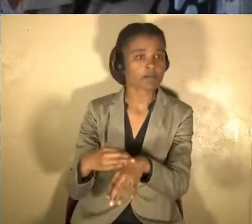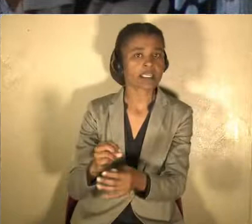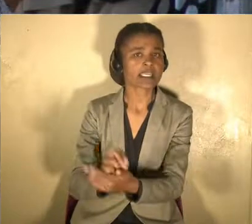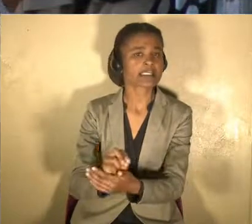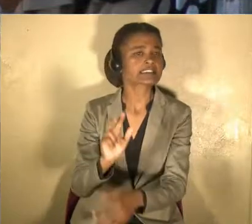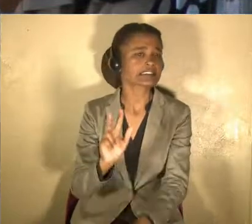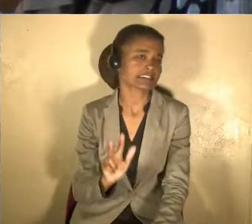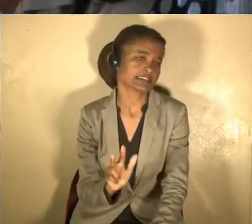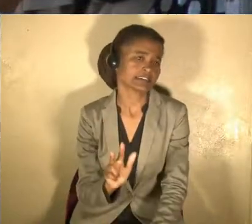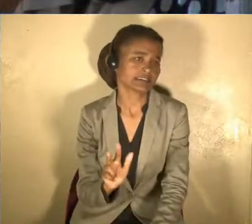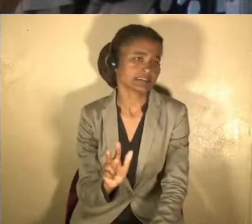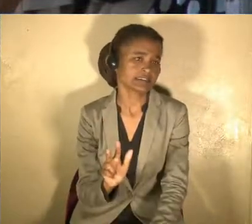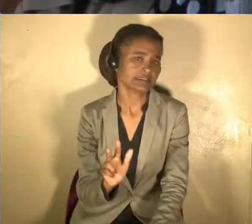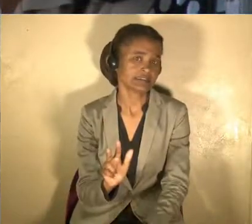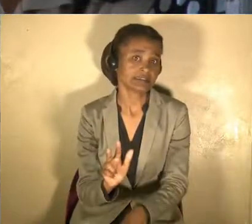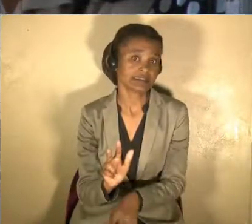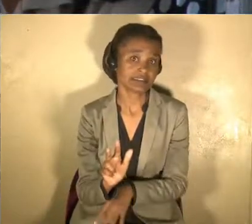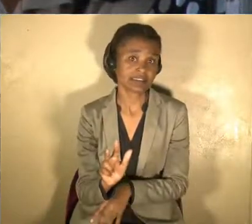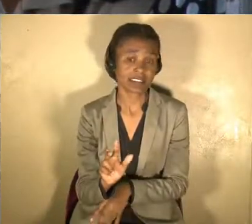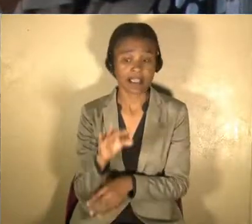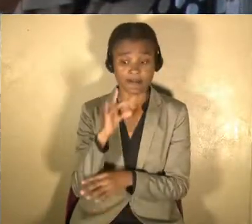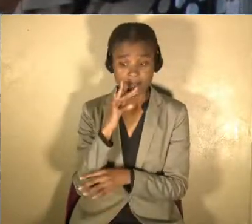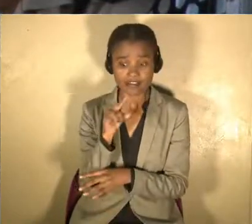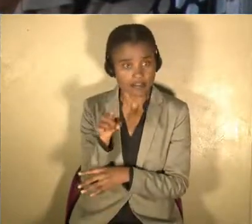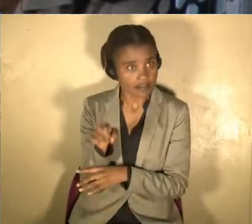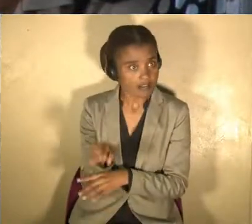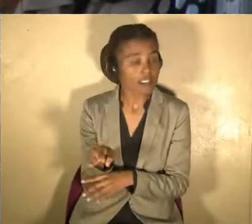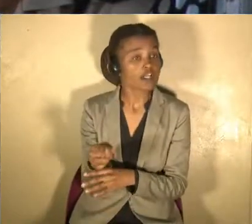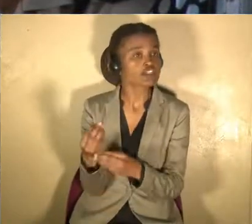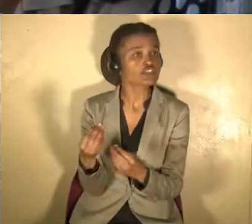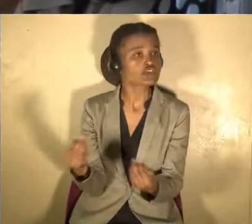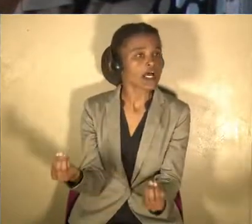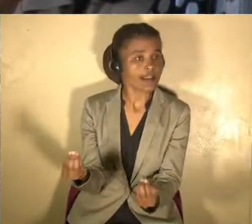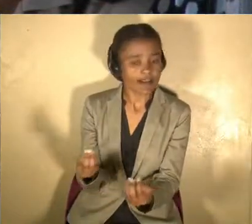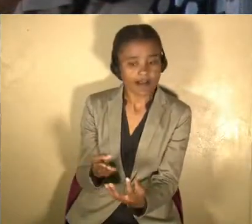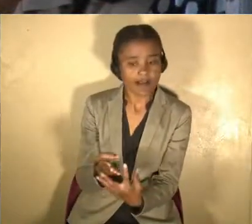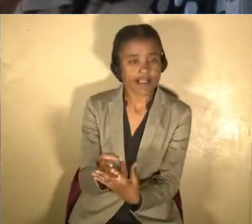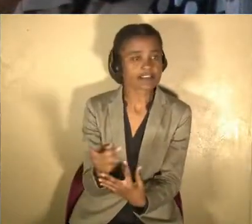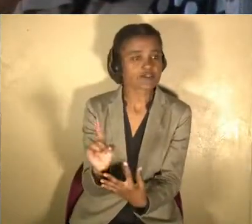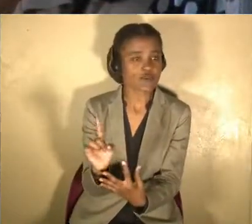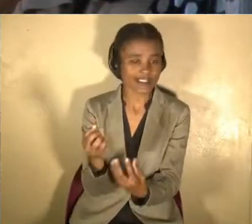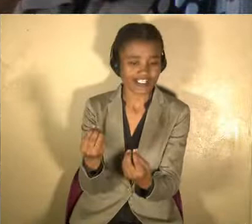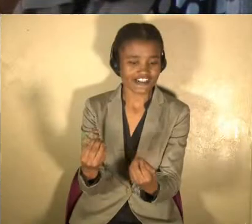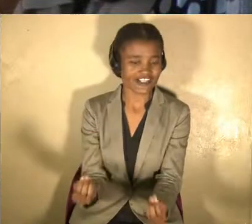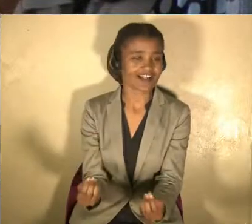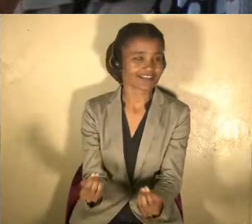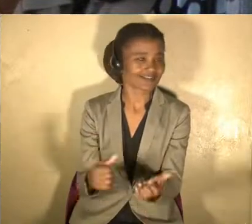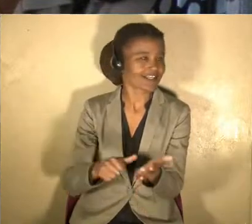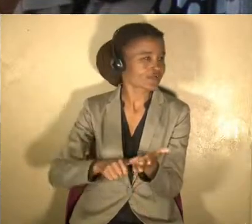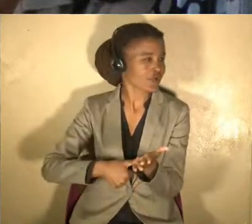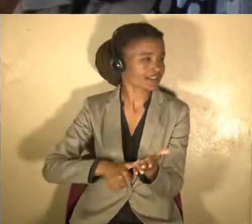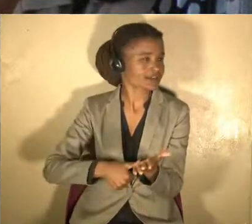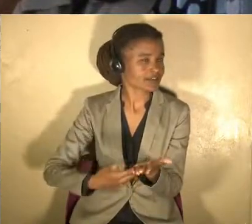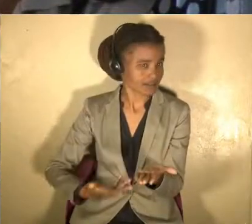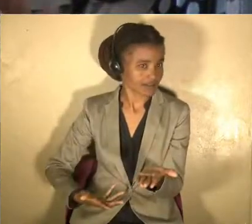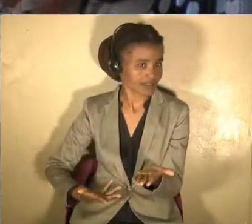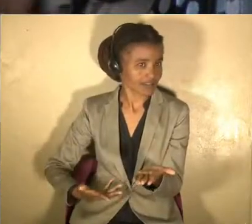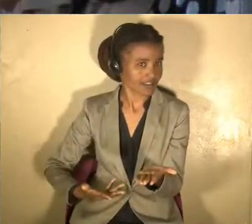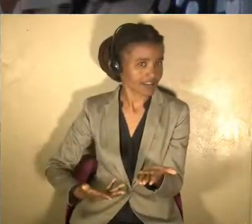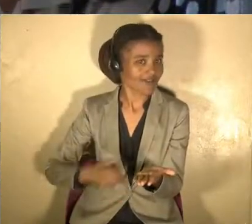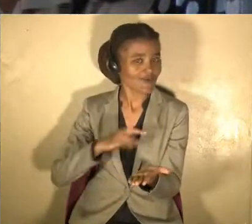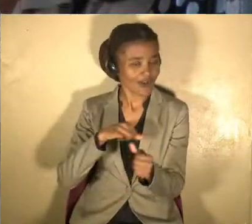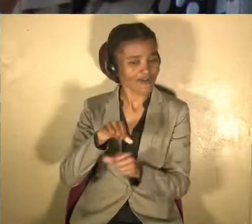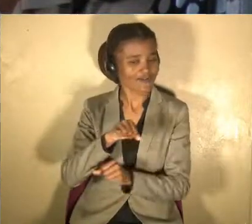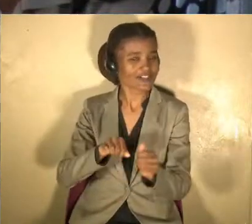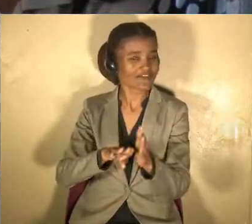Ngwana can access a child support grant that is provided for through a Social Assistance Act because it's